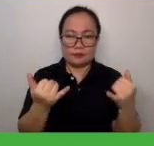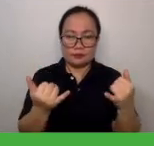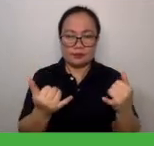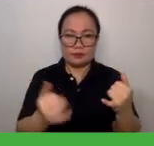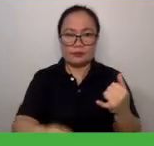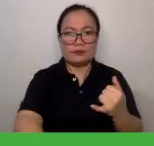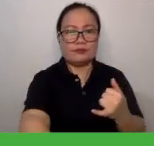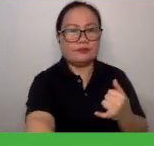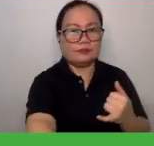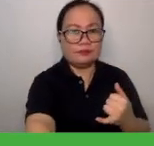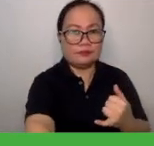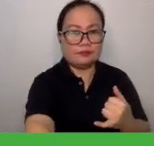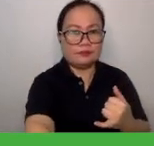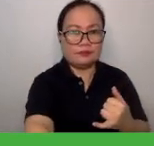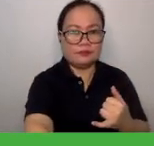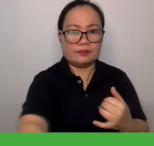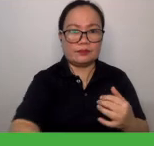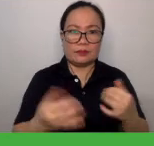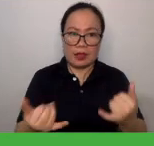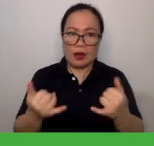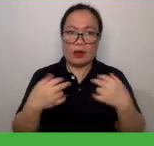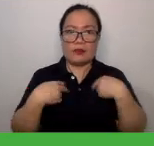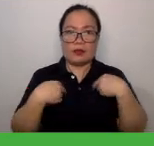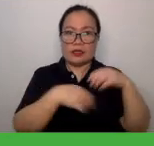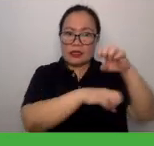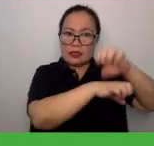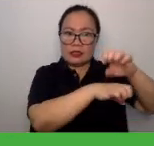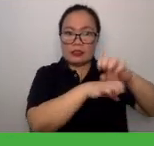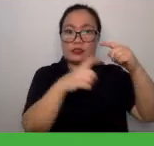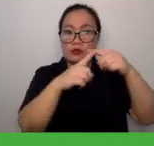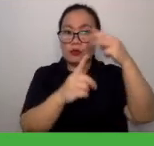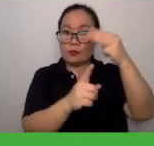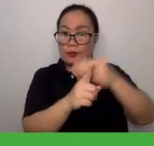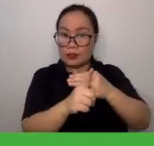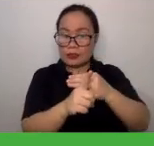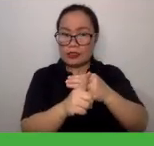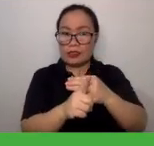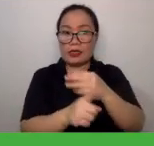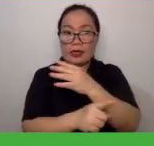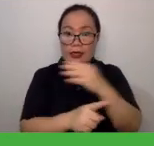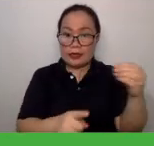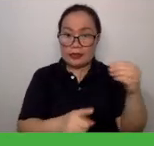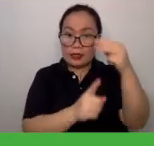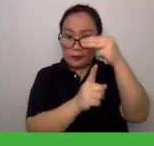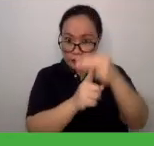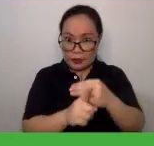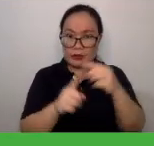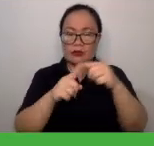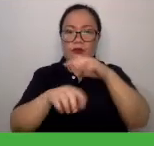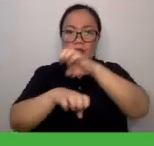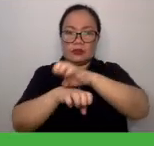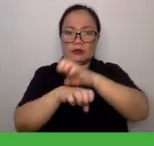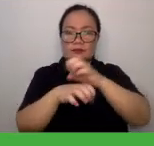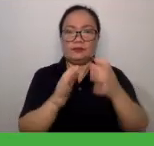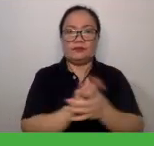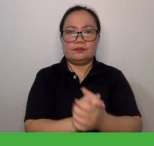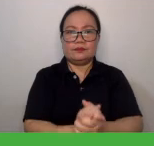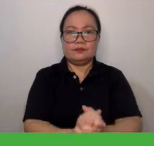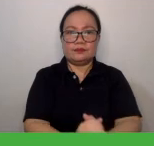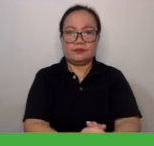metric system and vice versa. So, ito naman, papasok na po dito yung metric system.